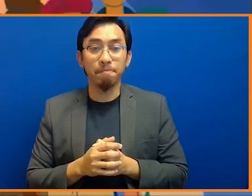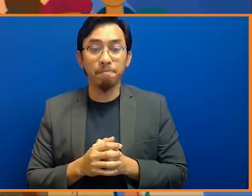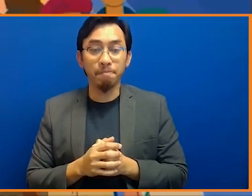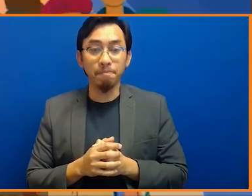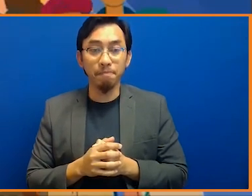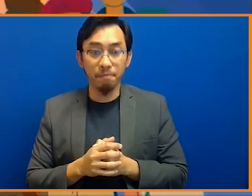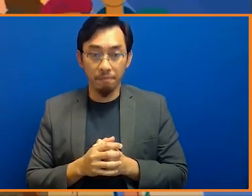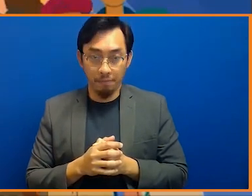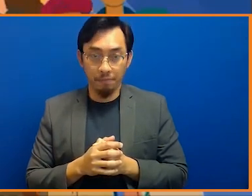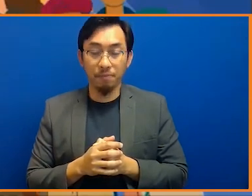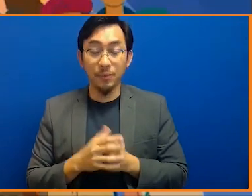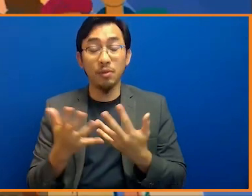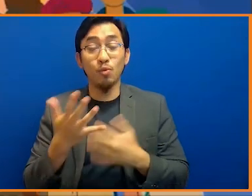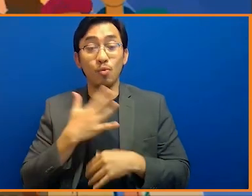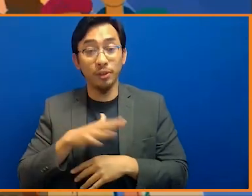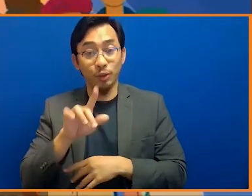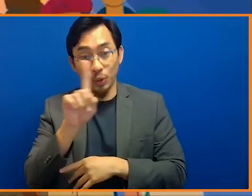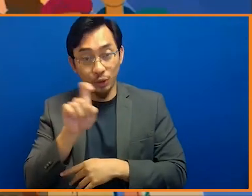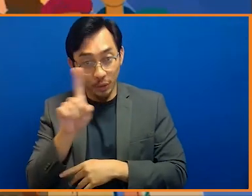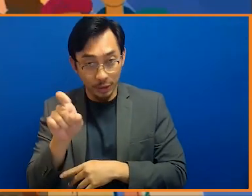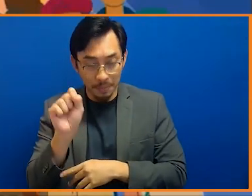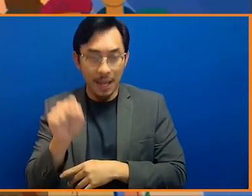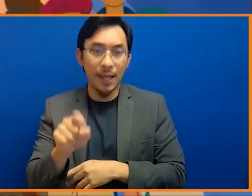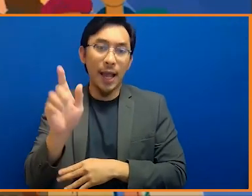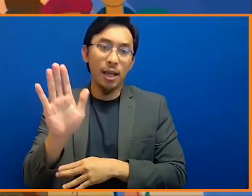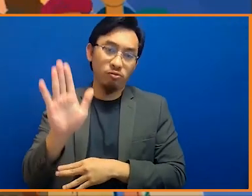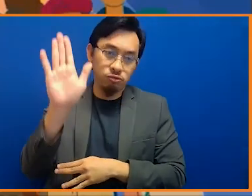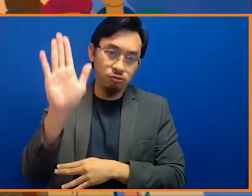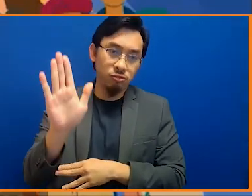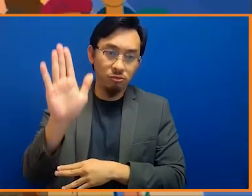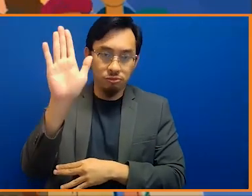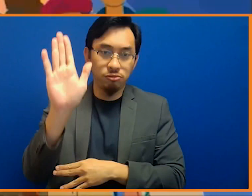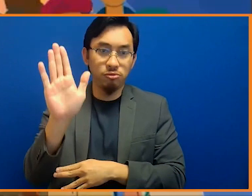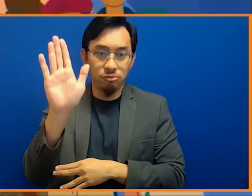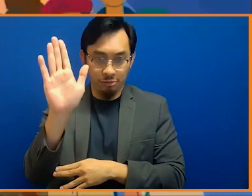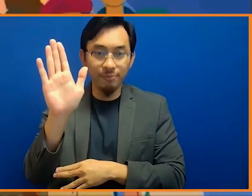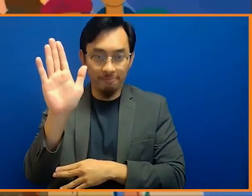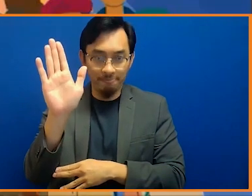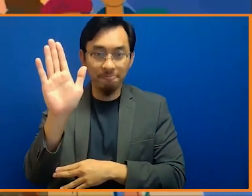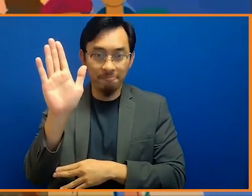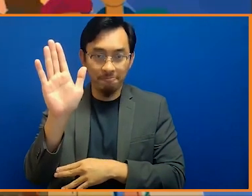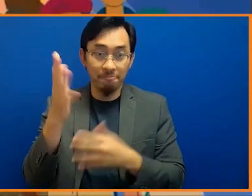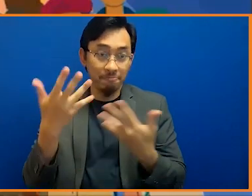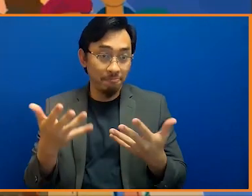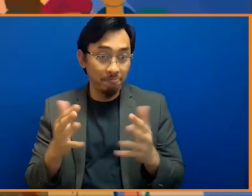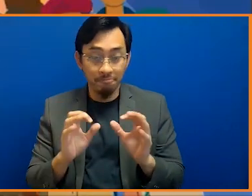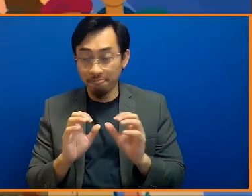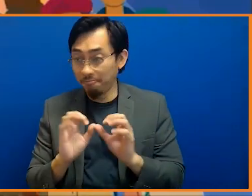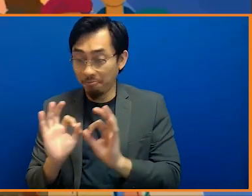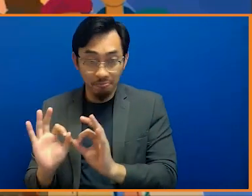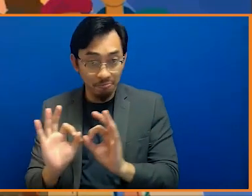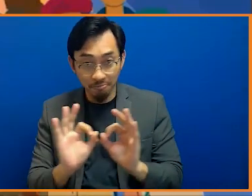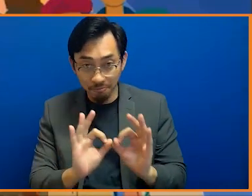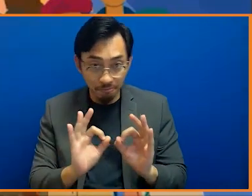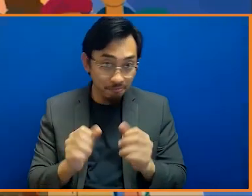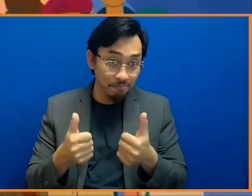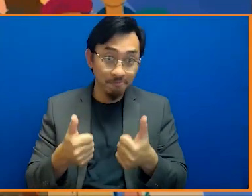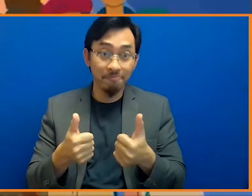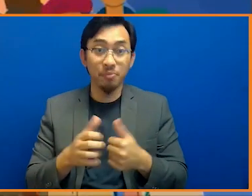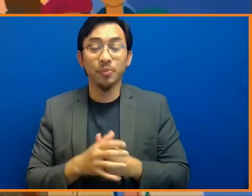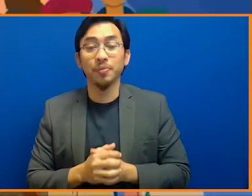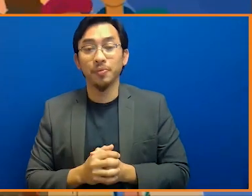will also raise some questions to what you are going to have after the